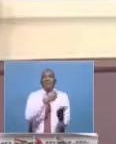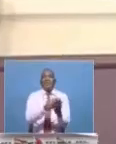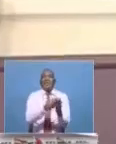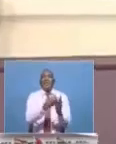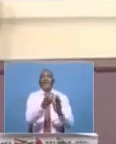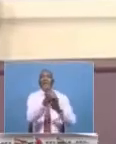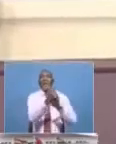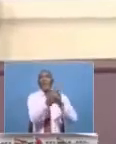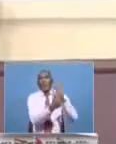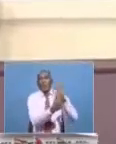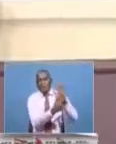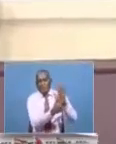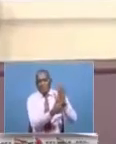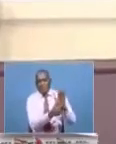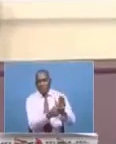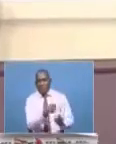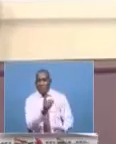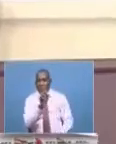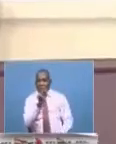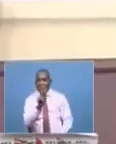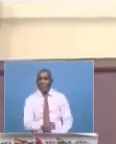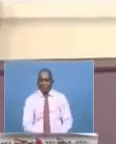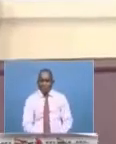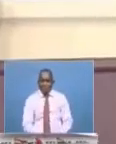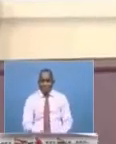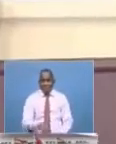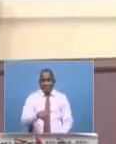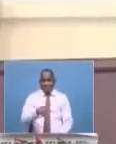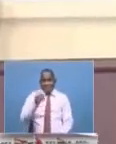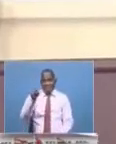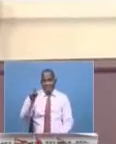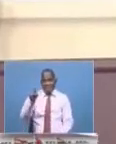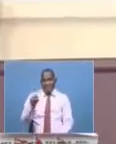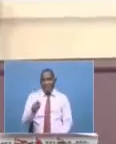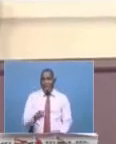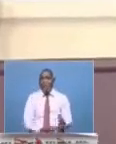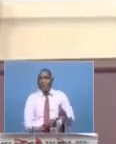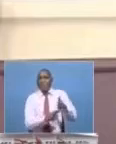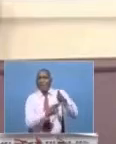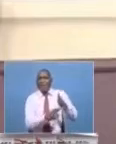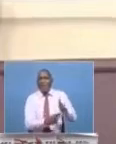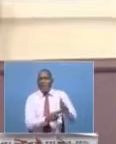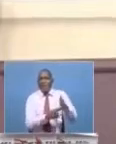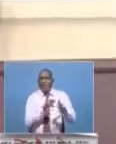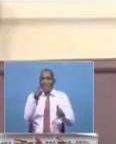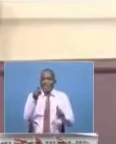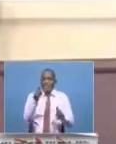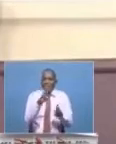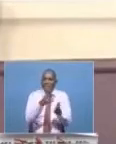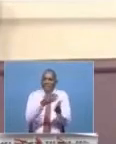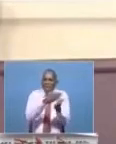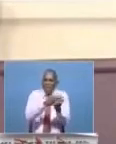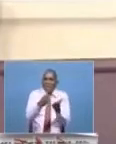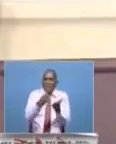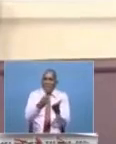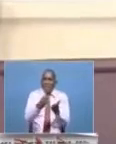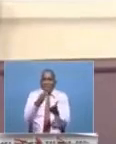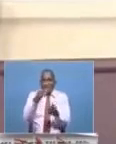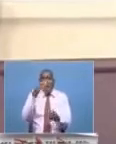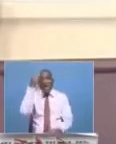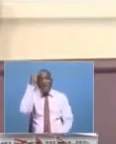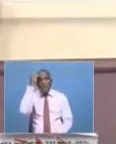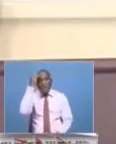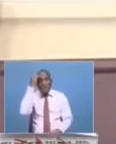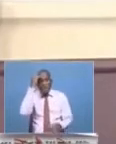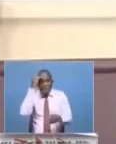And whenever he does so, he fails to recognize that that